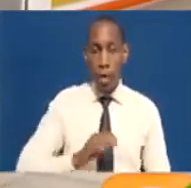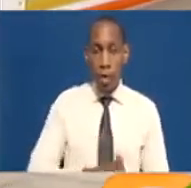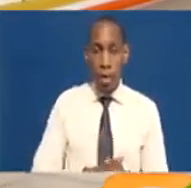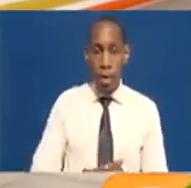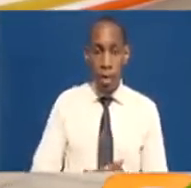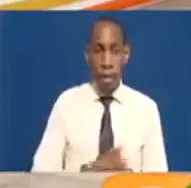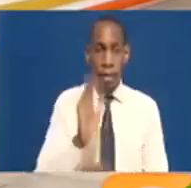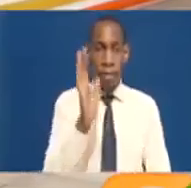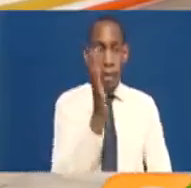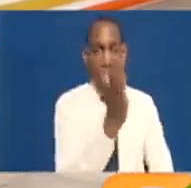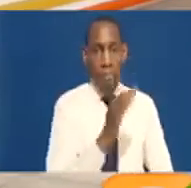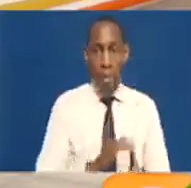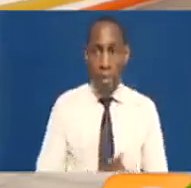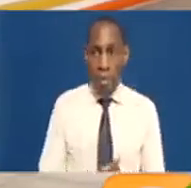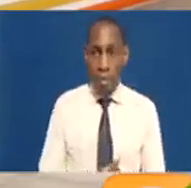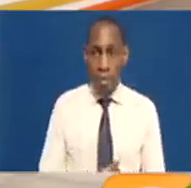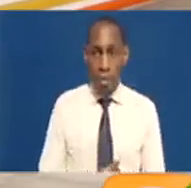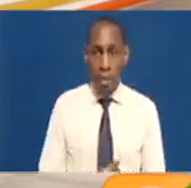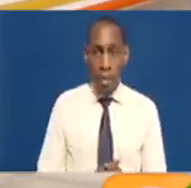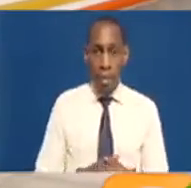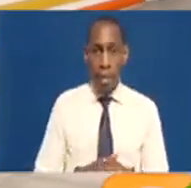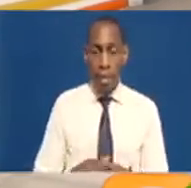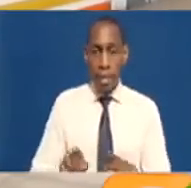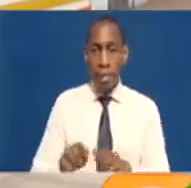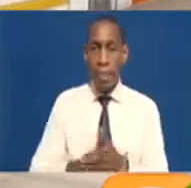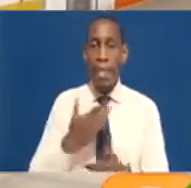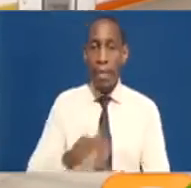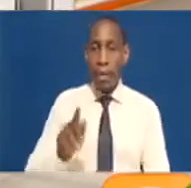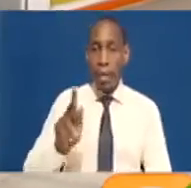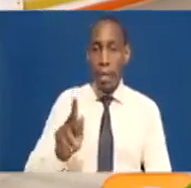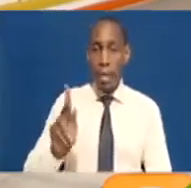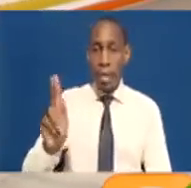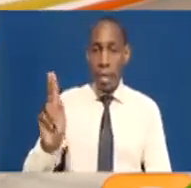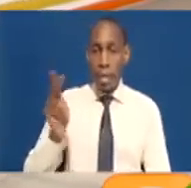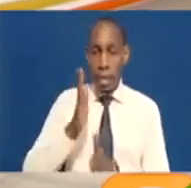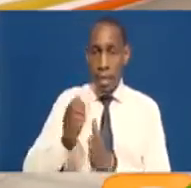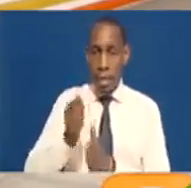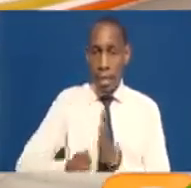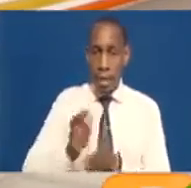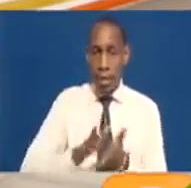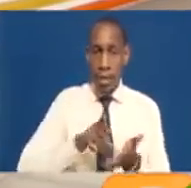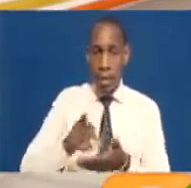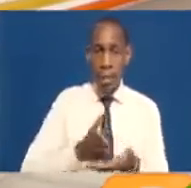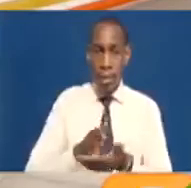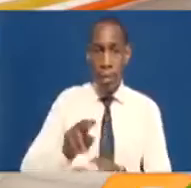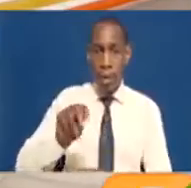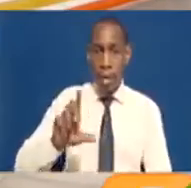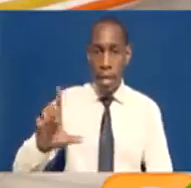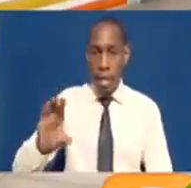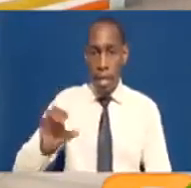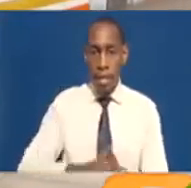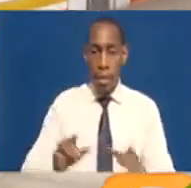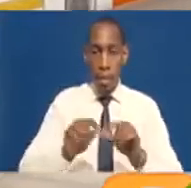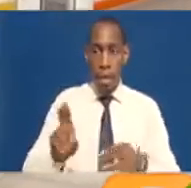mangrove forest, foreshore conservancy, and wants the Kenya Railways Corporation to pay via the NLC for